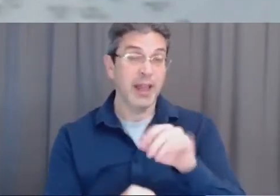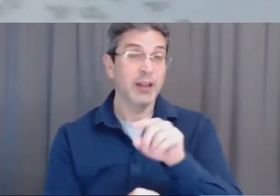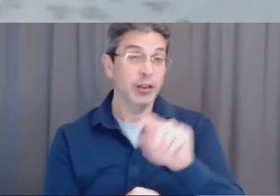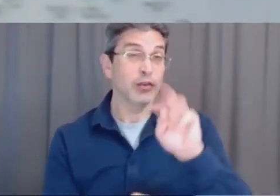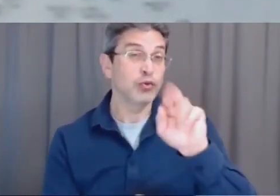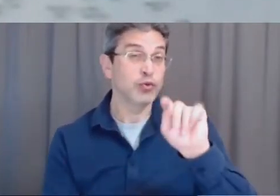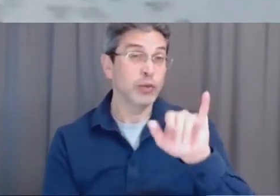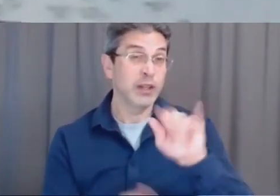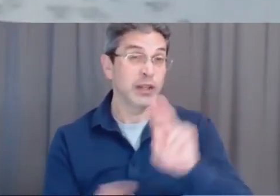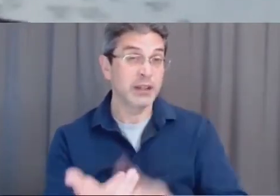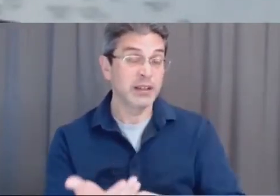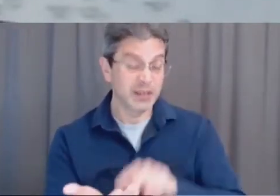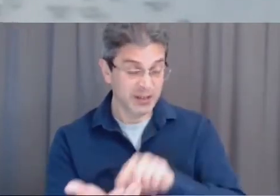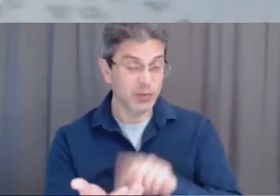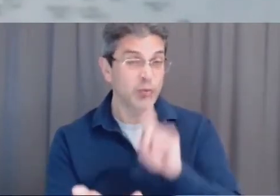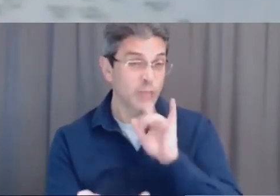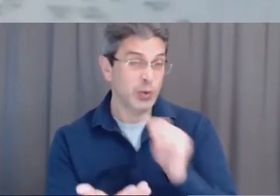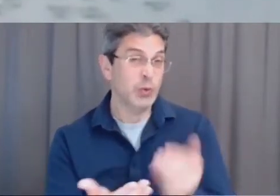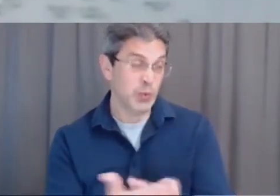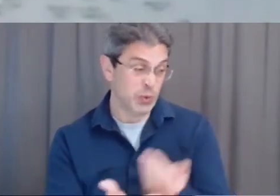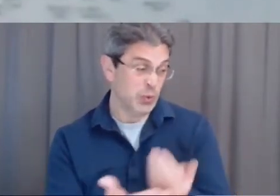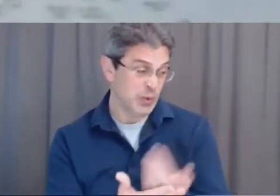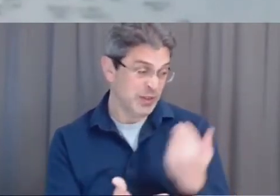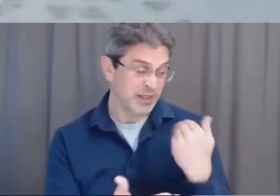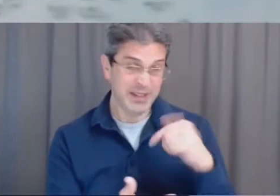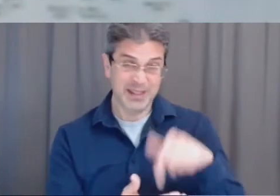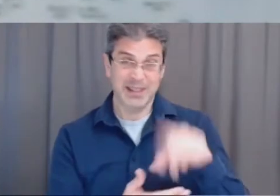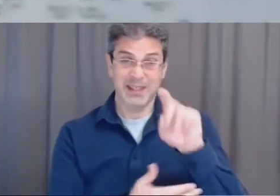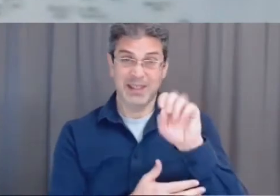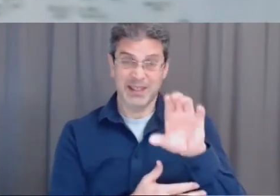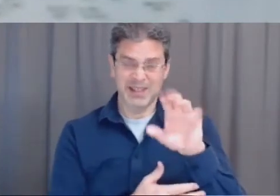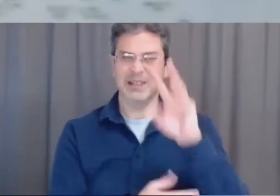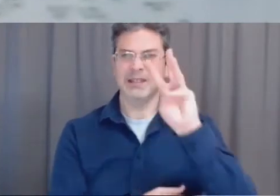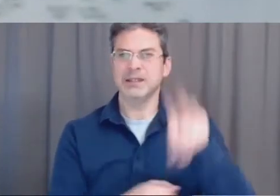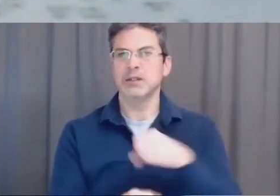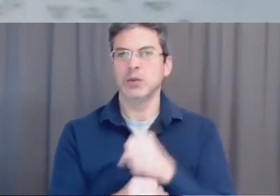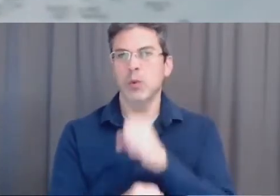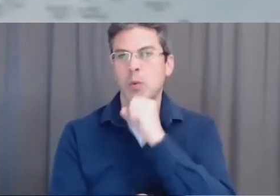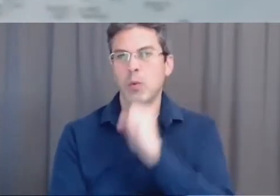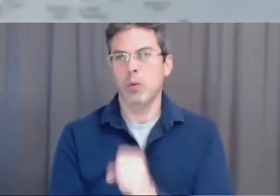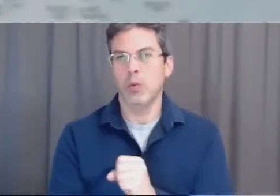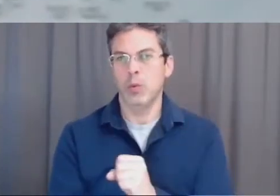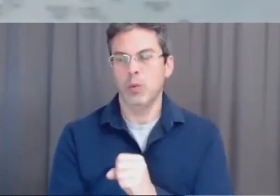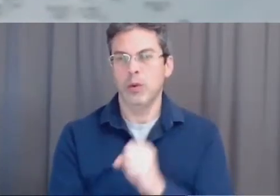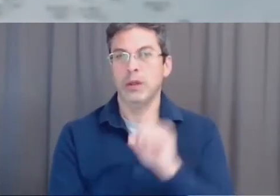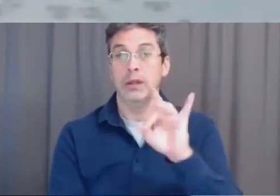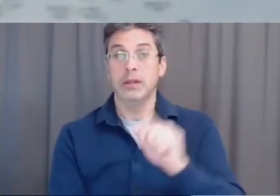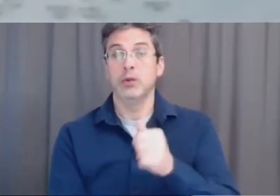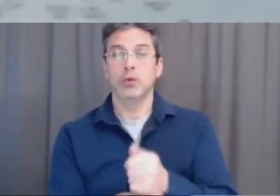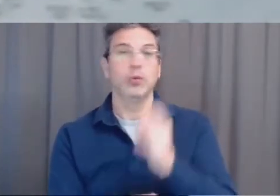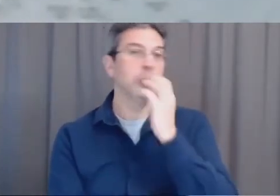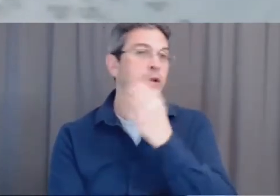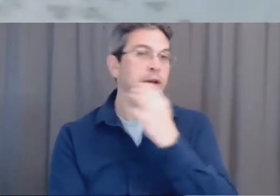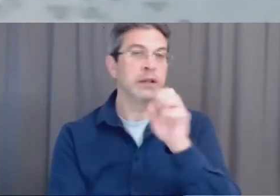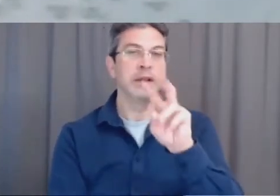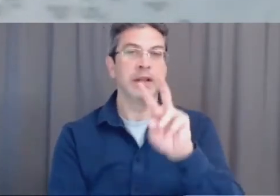treaty. It's 6 years old this December. It came into force on Christmas Eve, 24 December